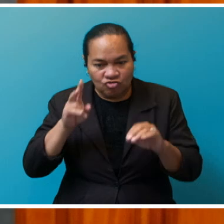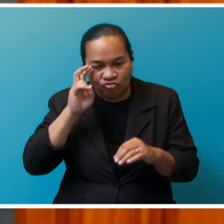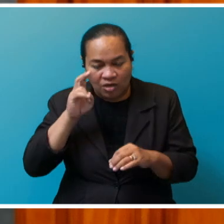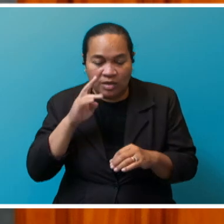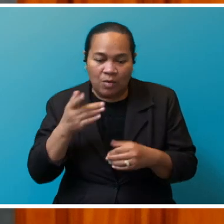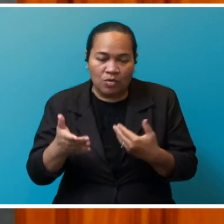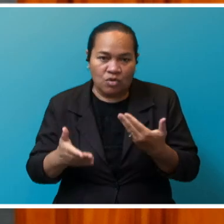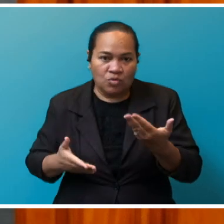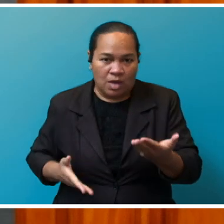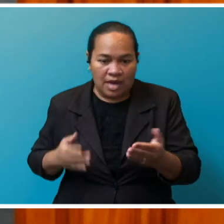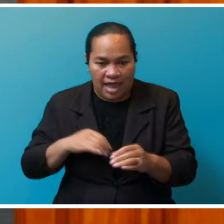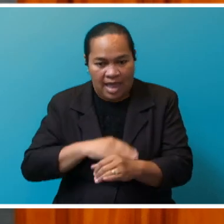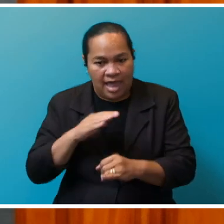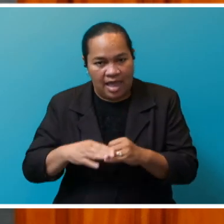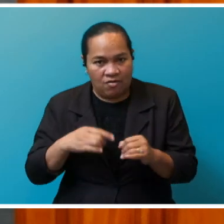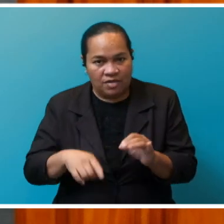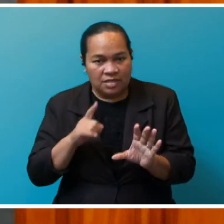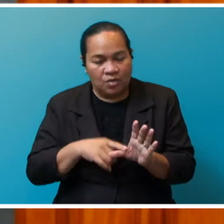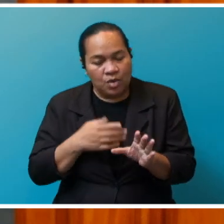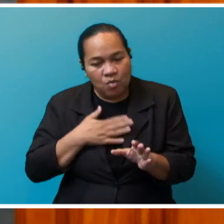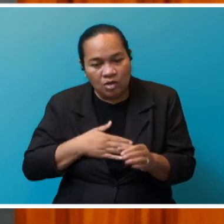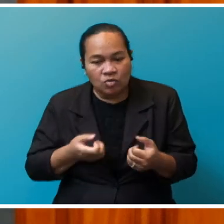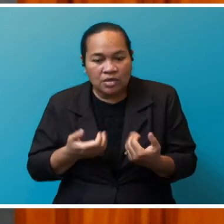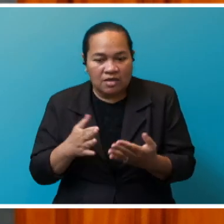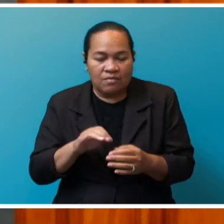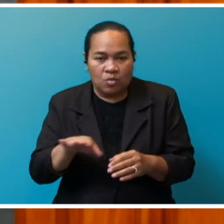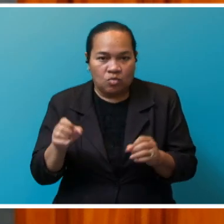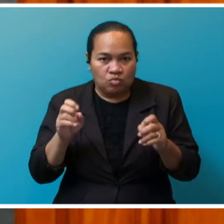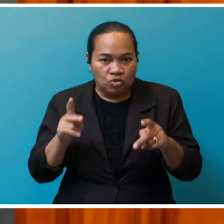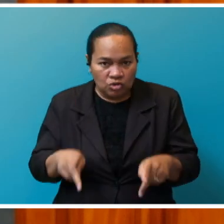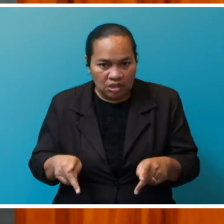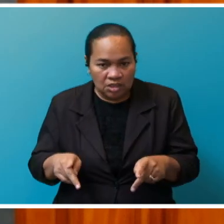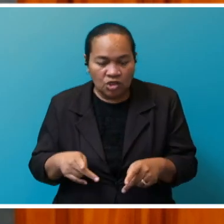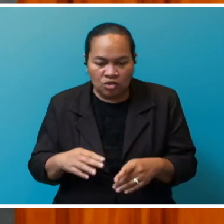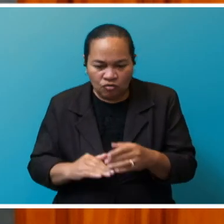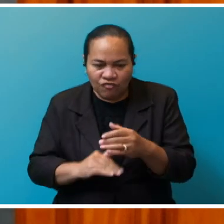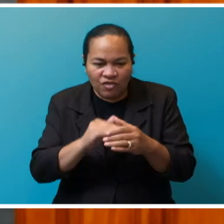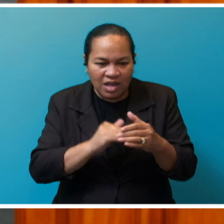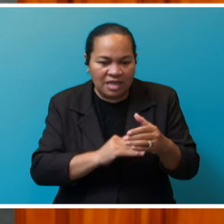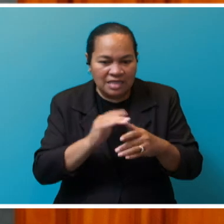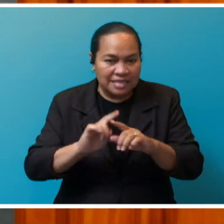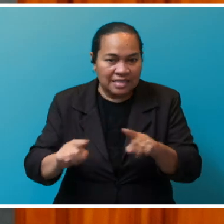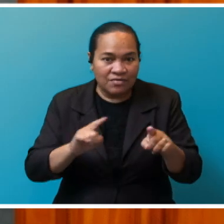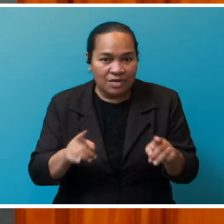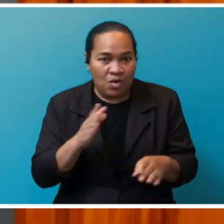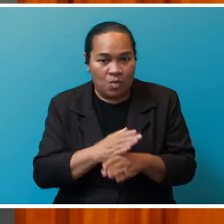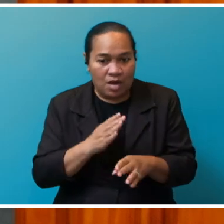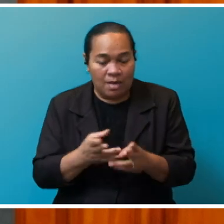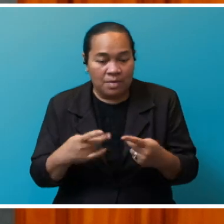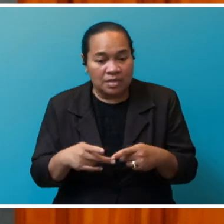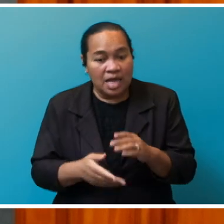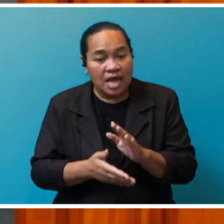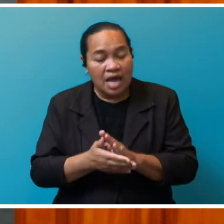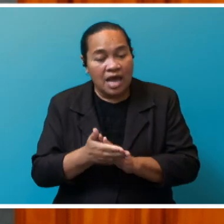year, and we're looking to give them opportunities to fill in these places. And the secondary graduates